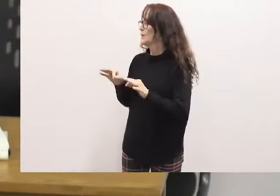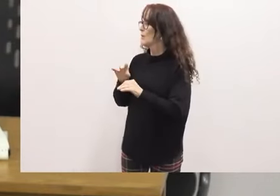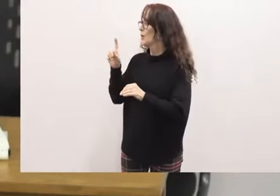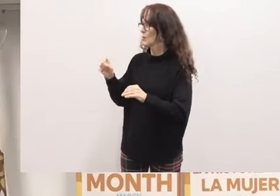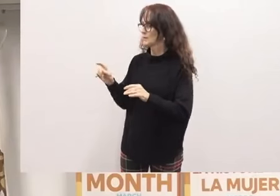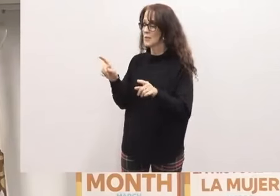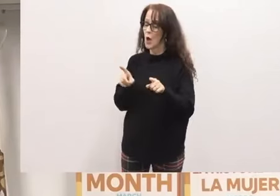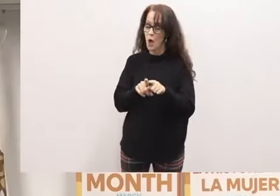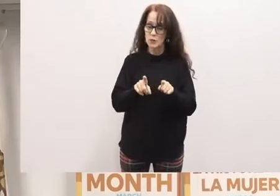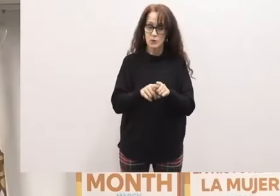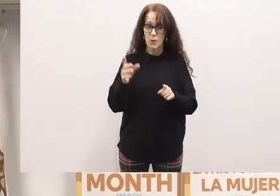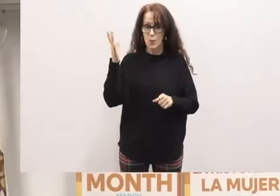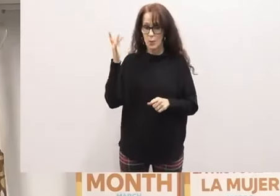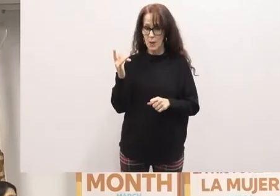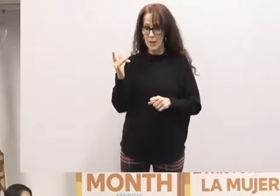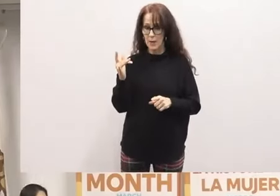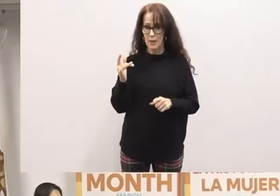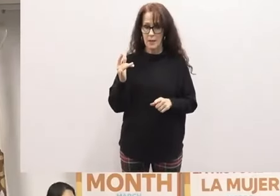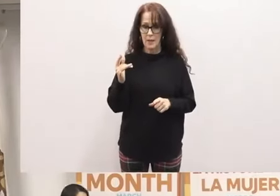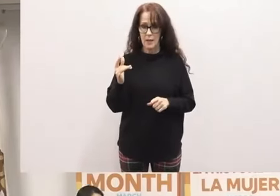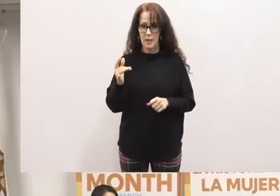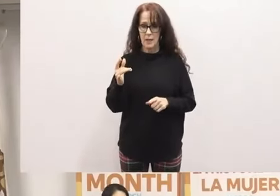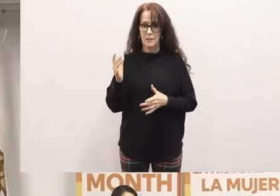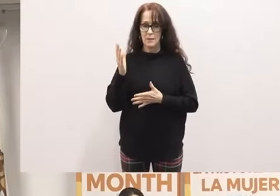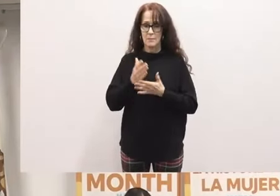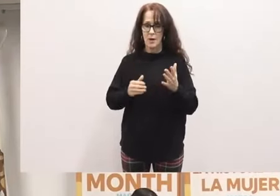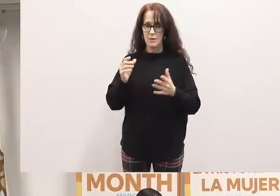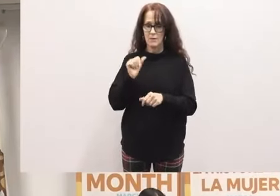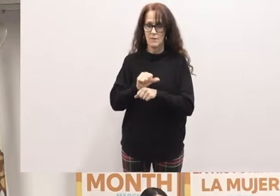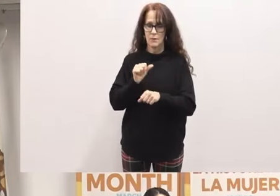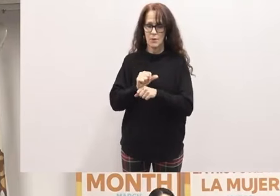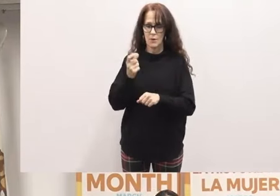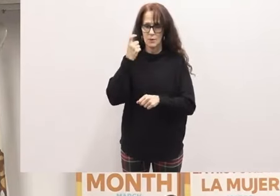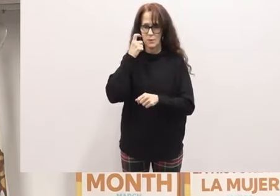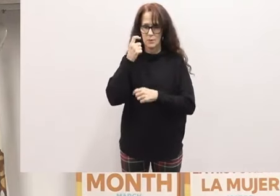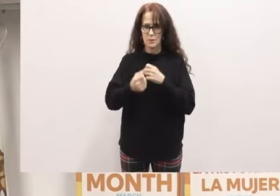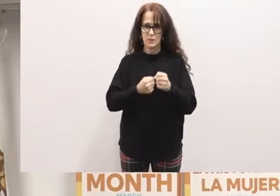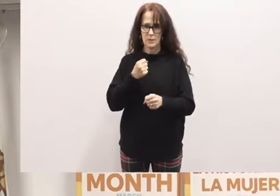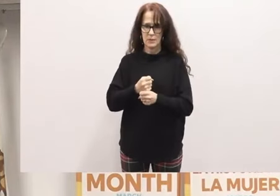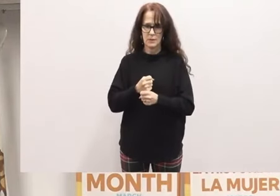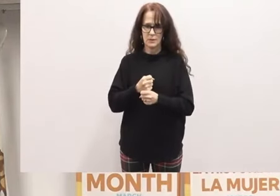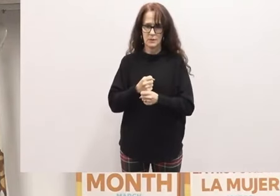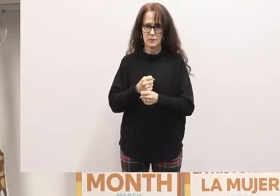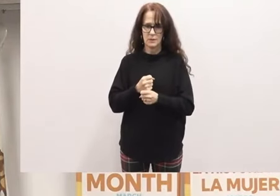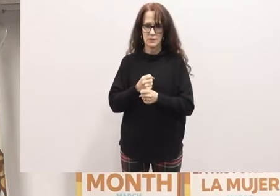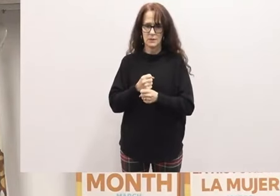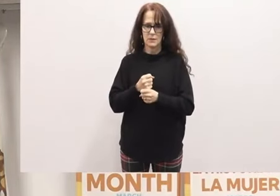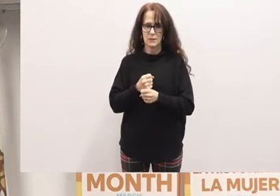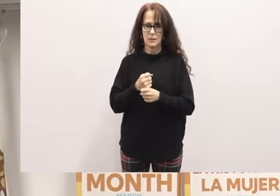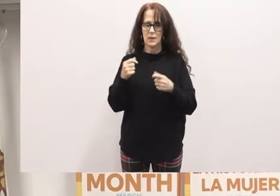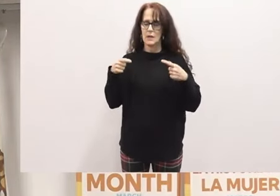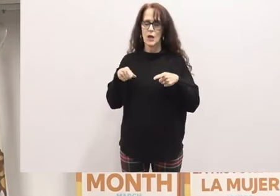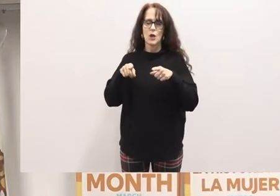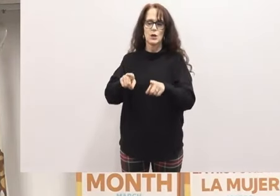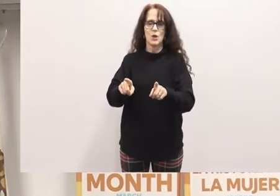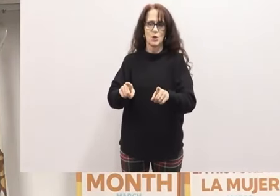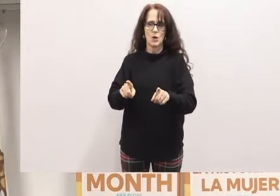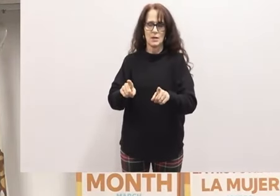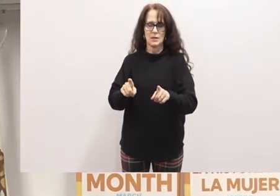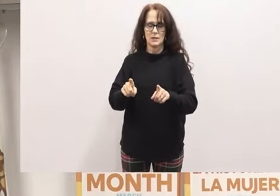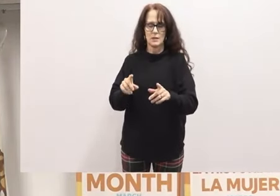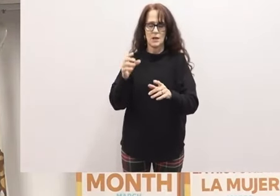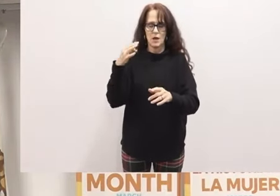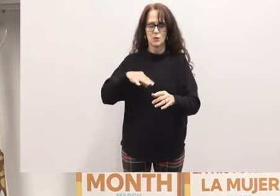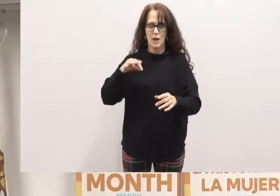also, because something that has been a part of the work of the last couple of years is concurrent credit recovery and not